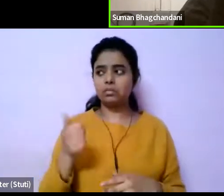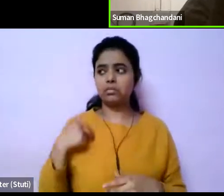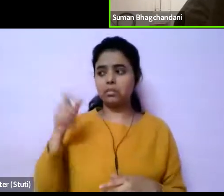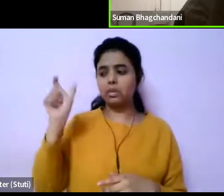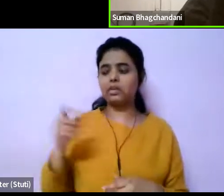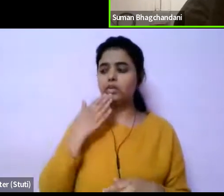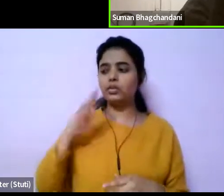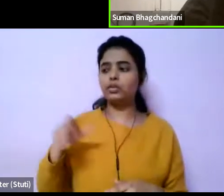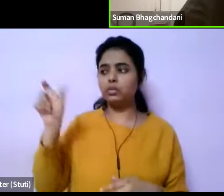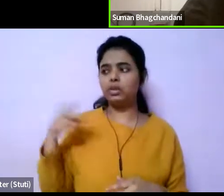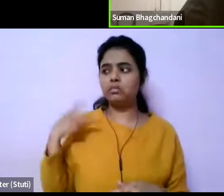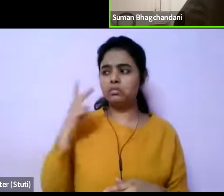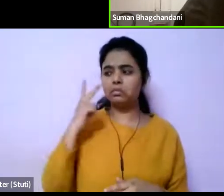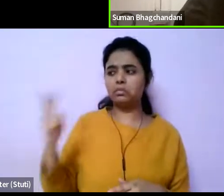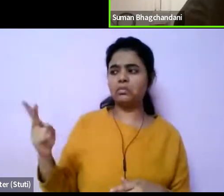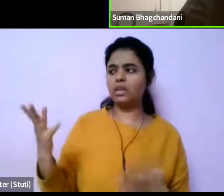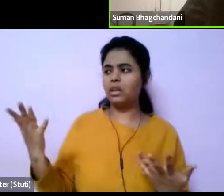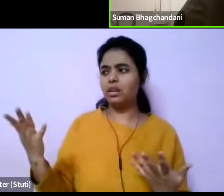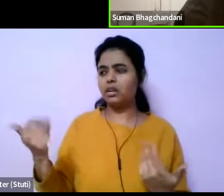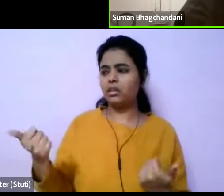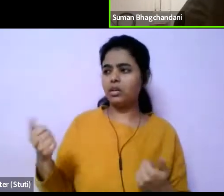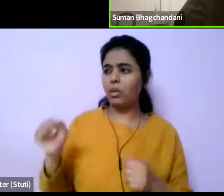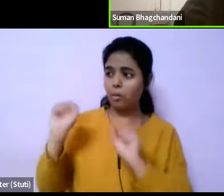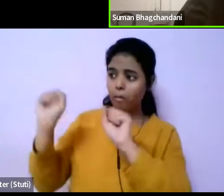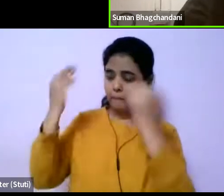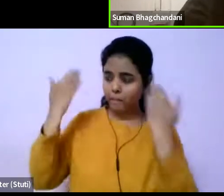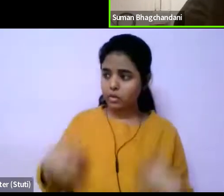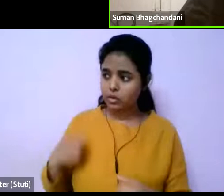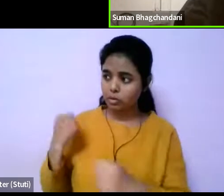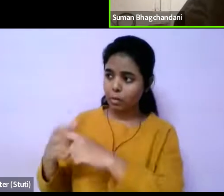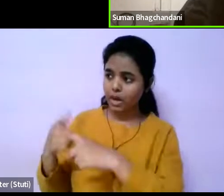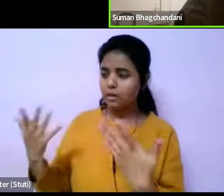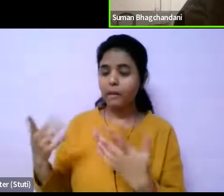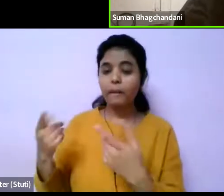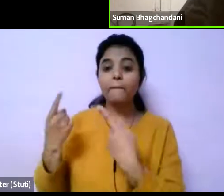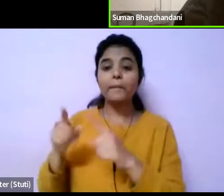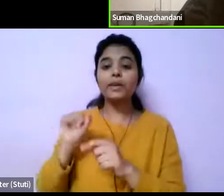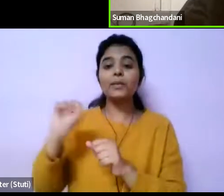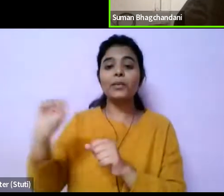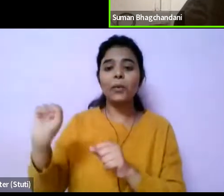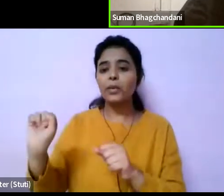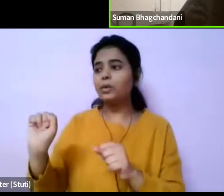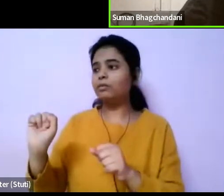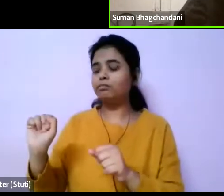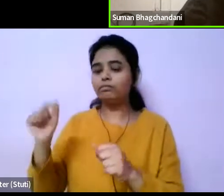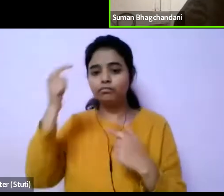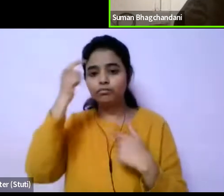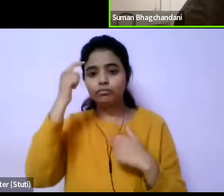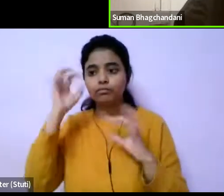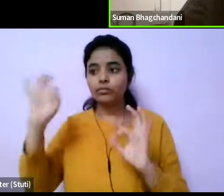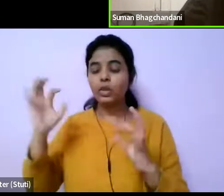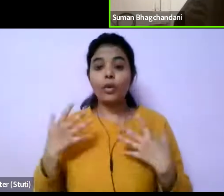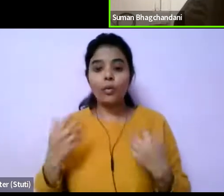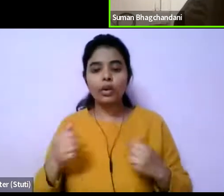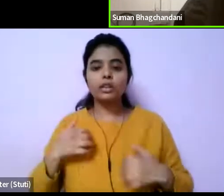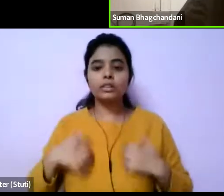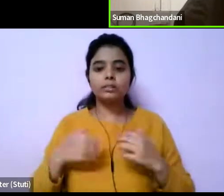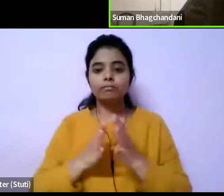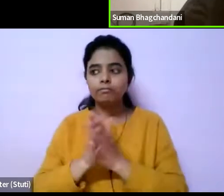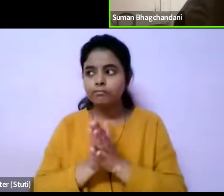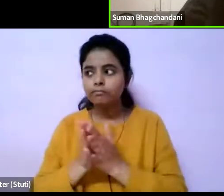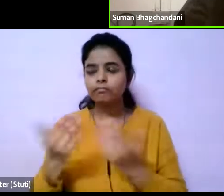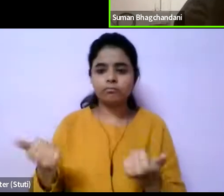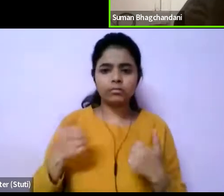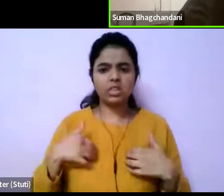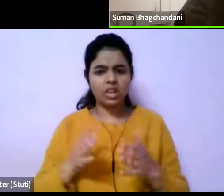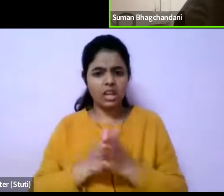his body not as that of a friend or an acquaintance, but as the bodily instantiation of desired or undesired, correct